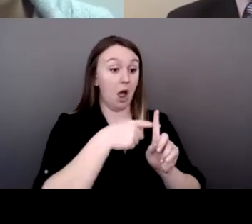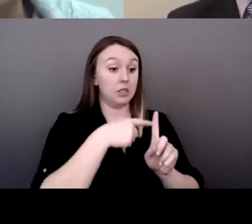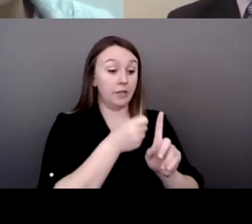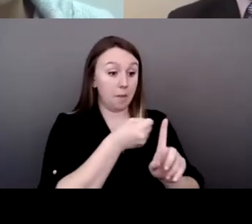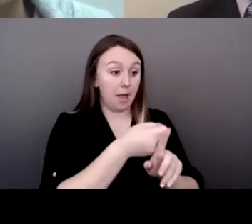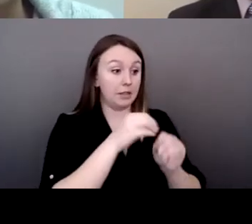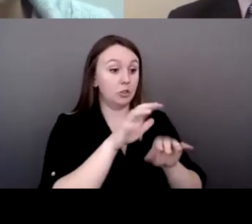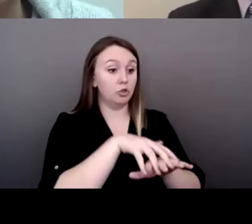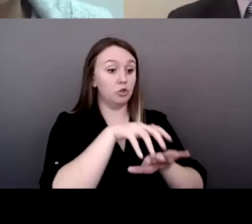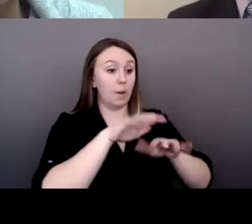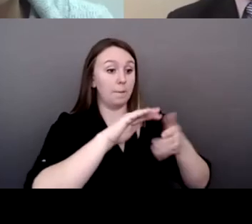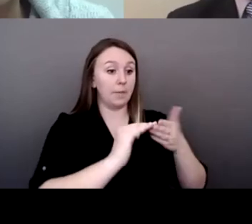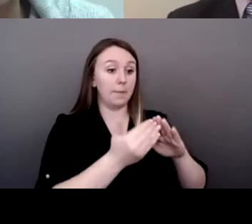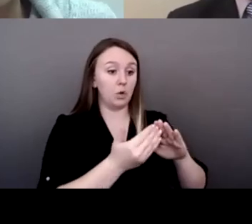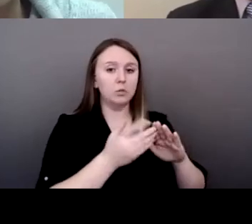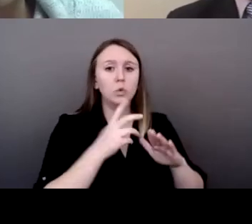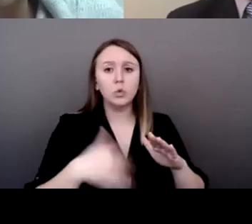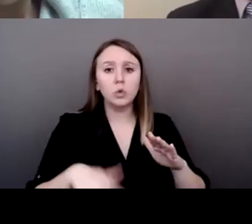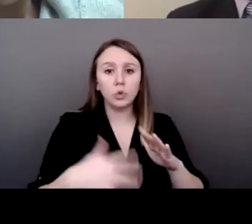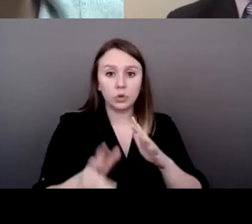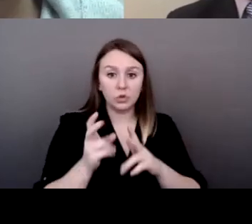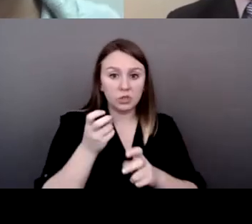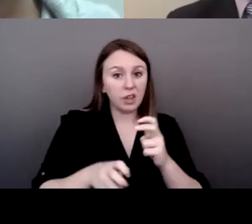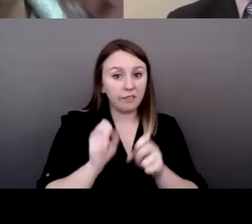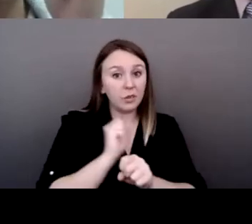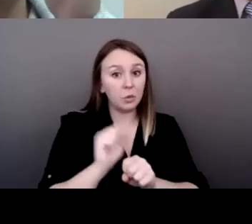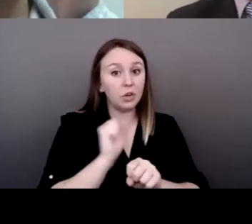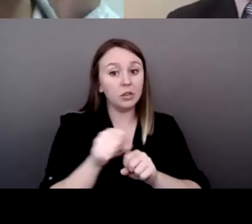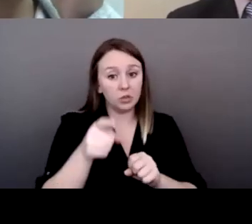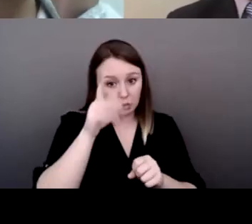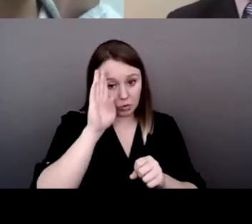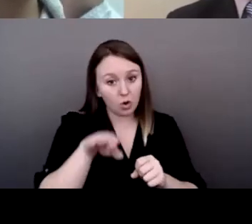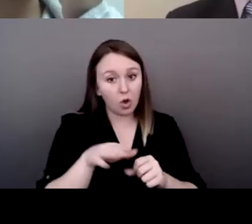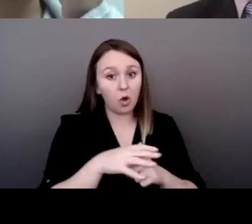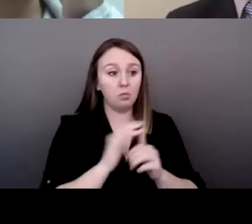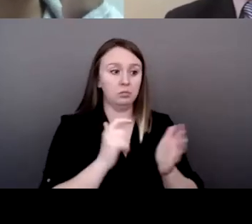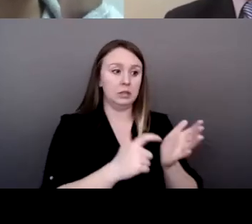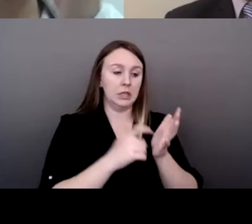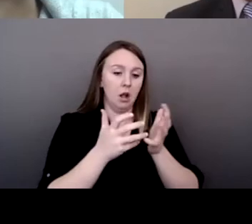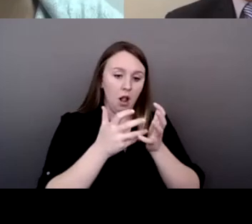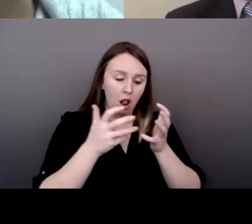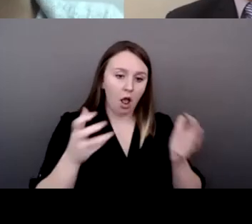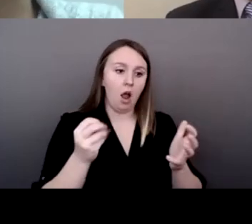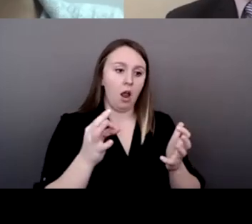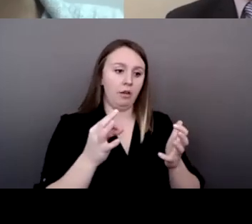it can be hard work, as you know, and it takes substantial